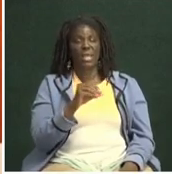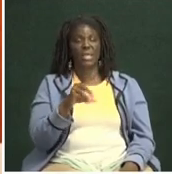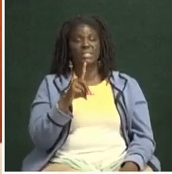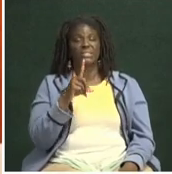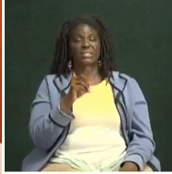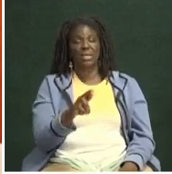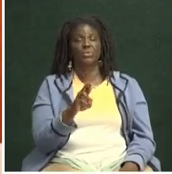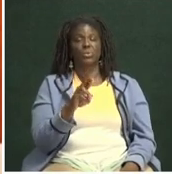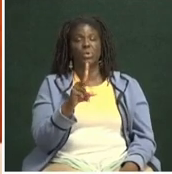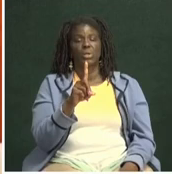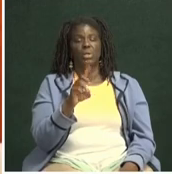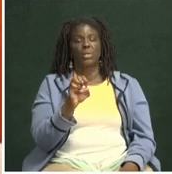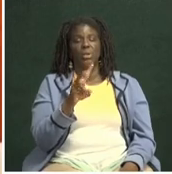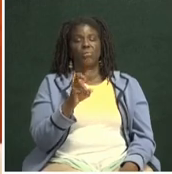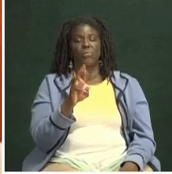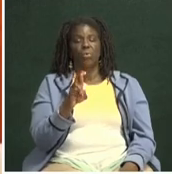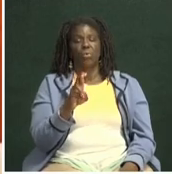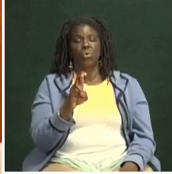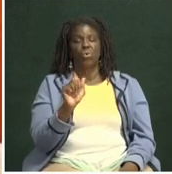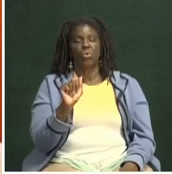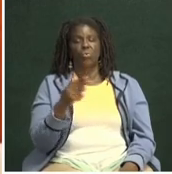president.